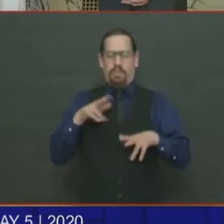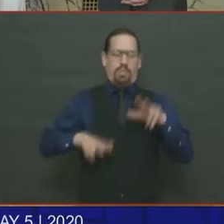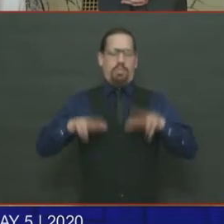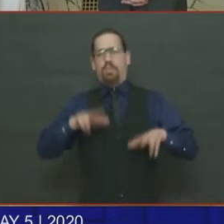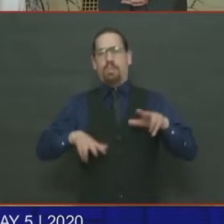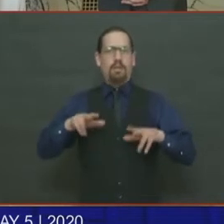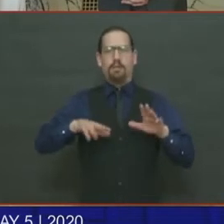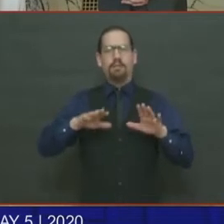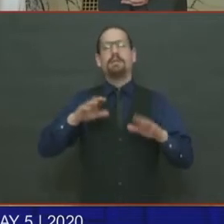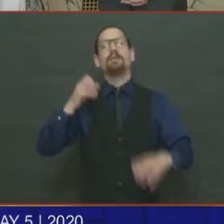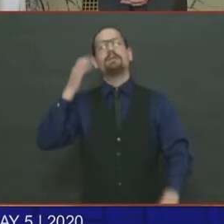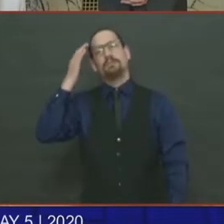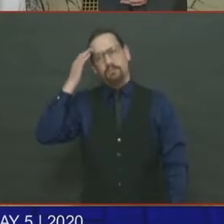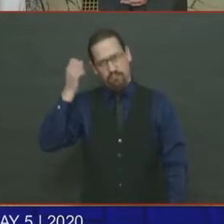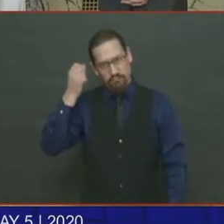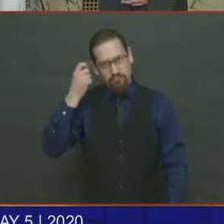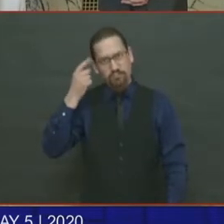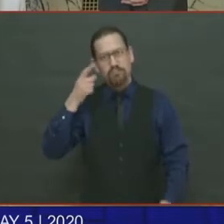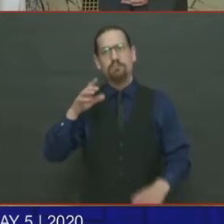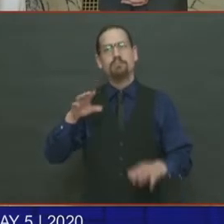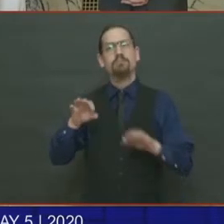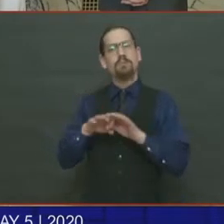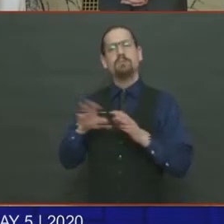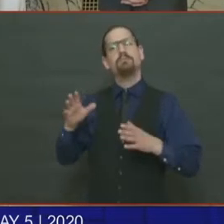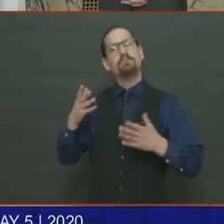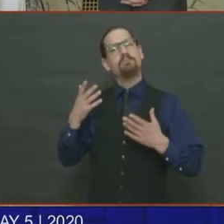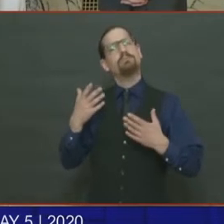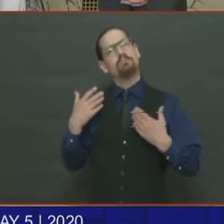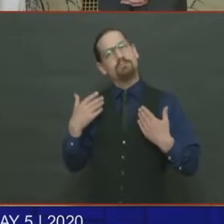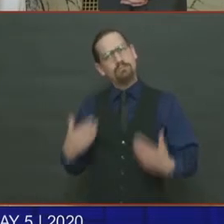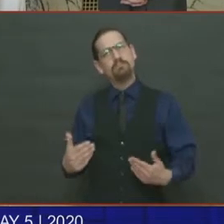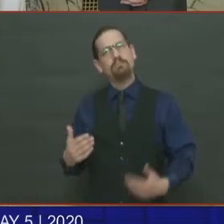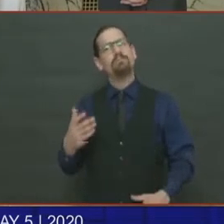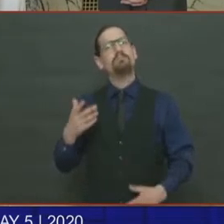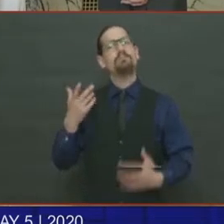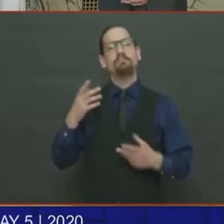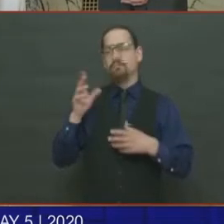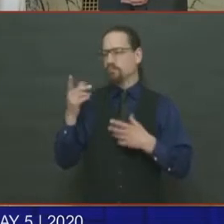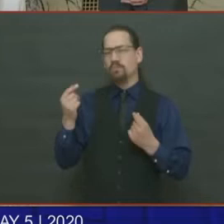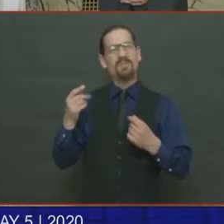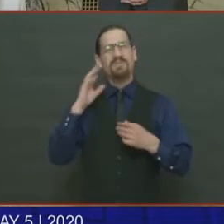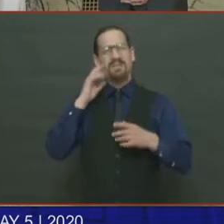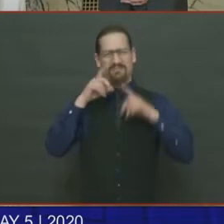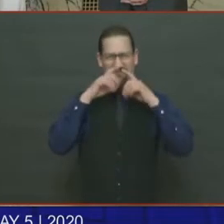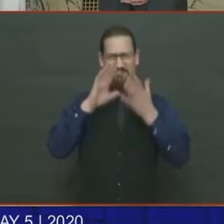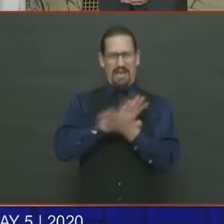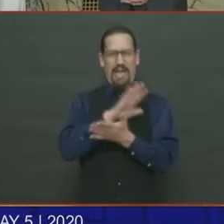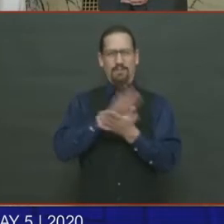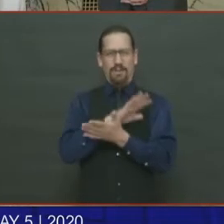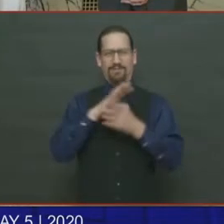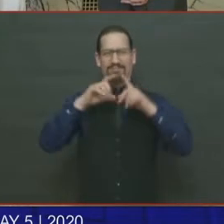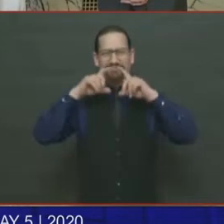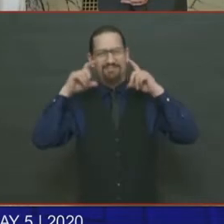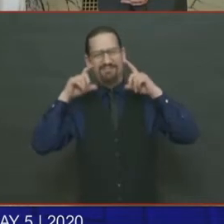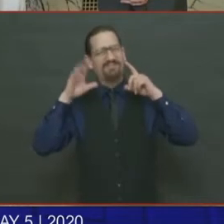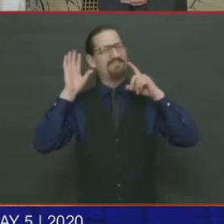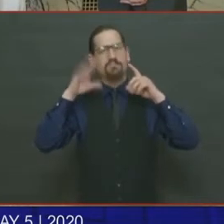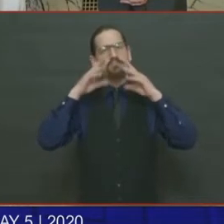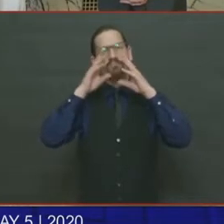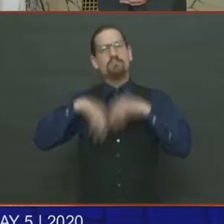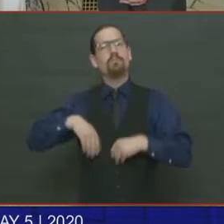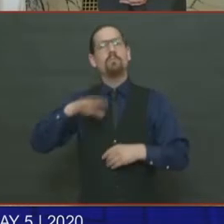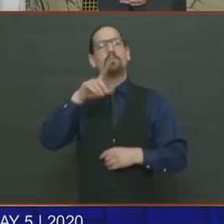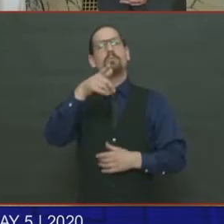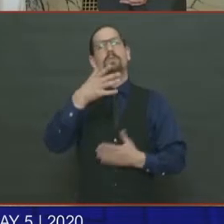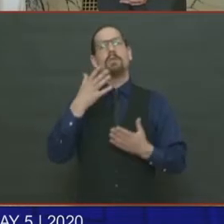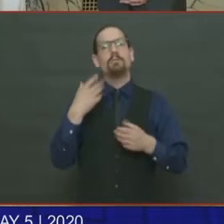it, make it a new part of our way of being in Rhode Island. We know that it's effective. Let's embrace